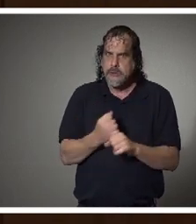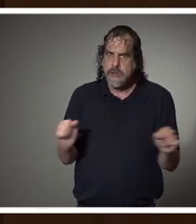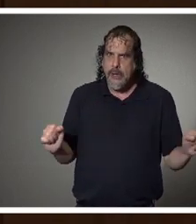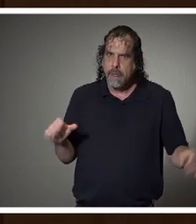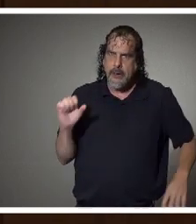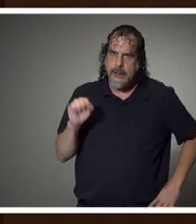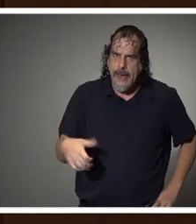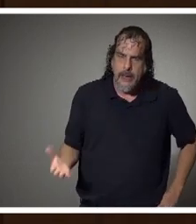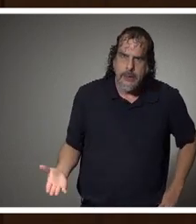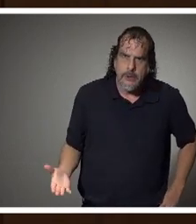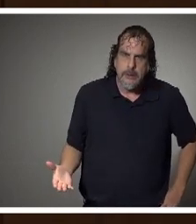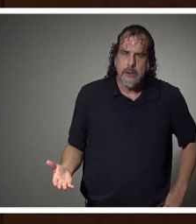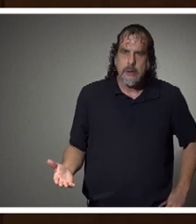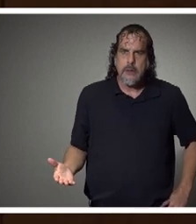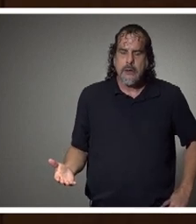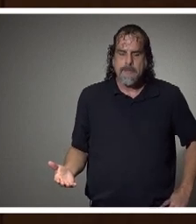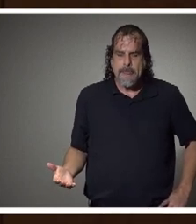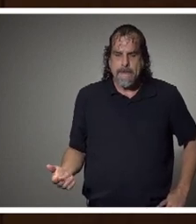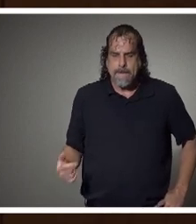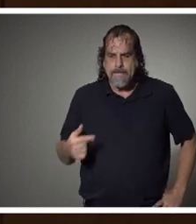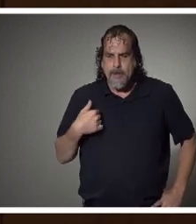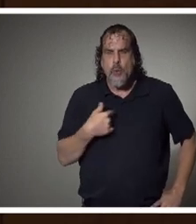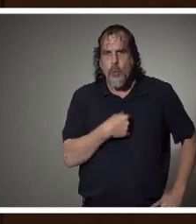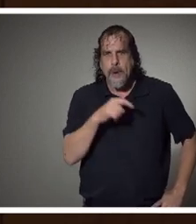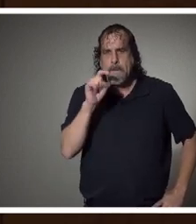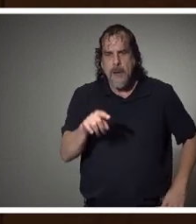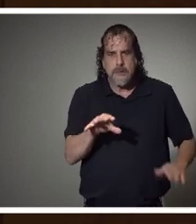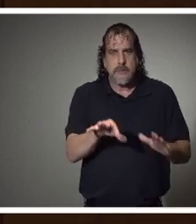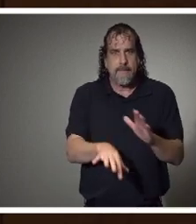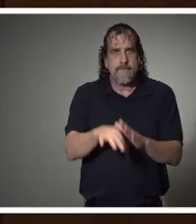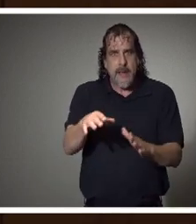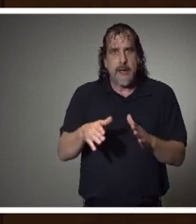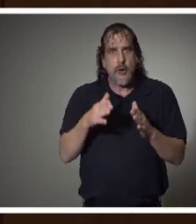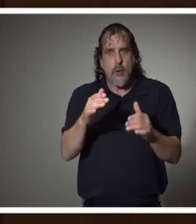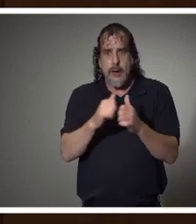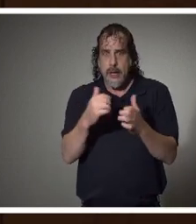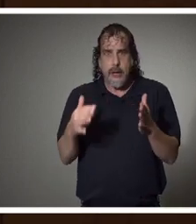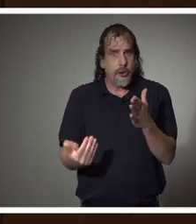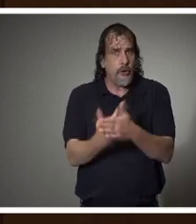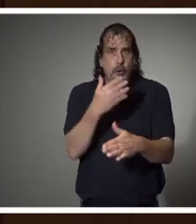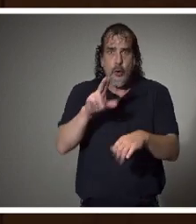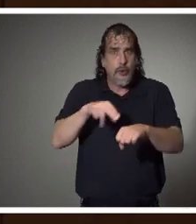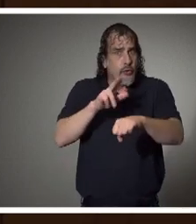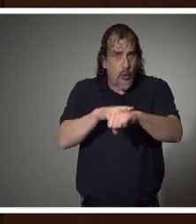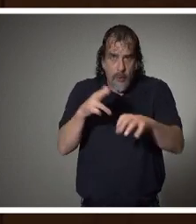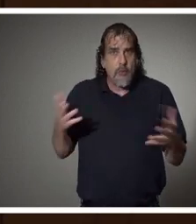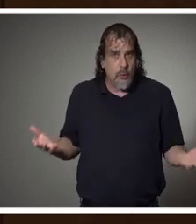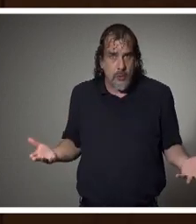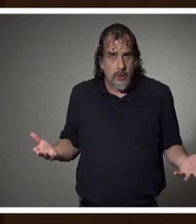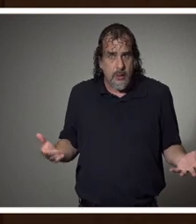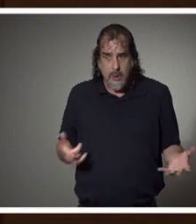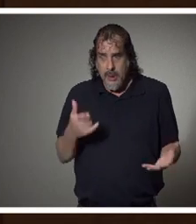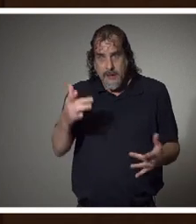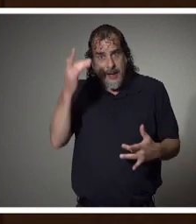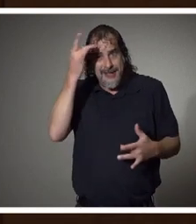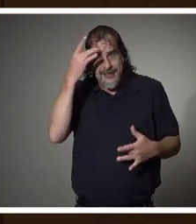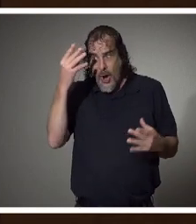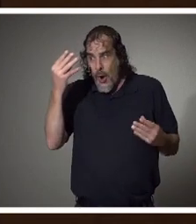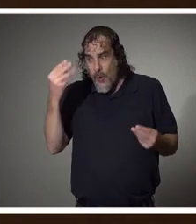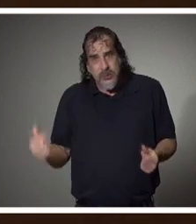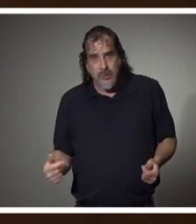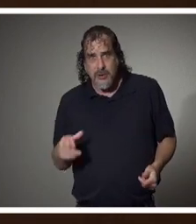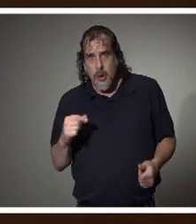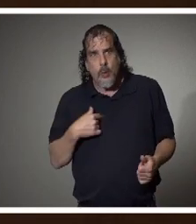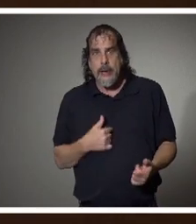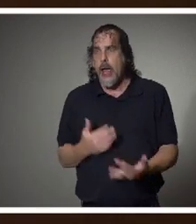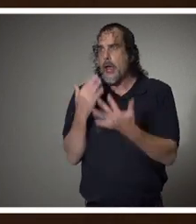it that way. We have to find a way to find a new normal, because this isn't going anywhere. If we can't wait this